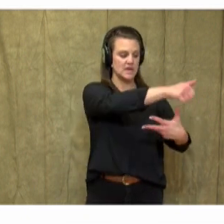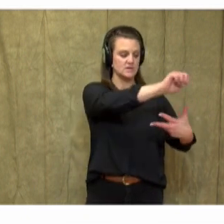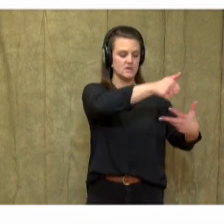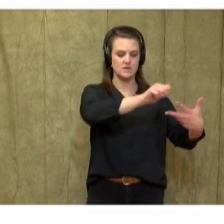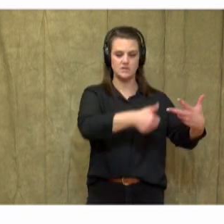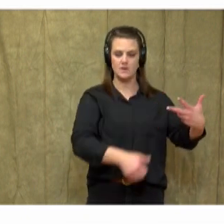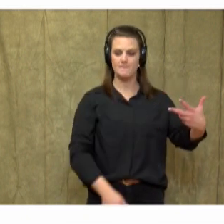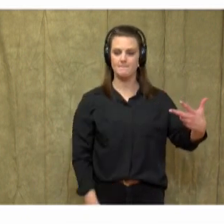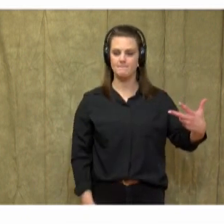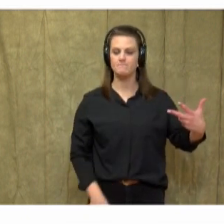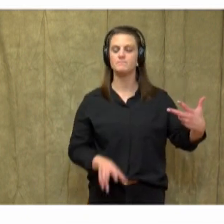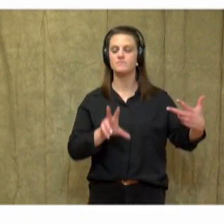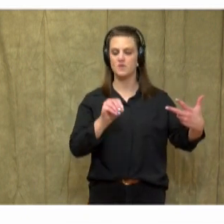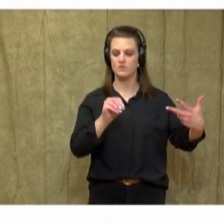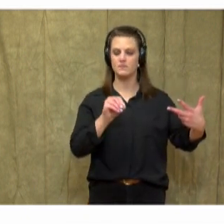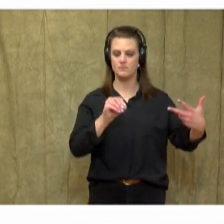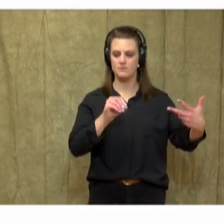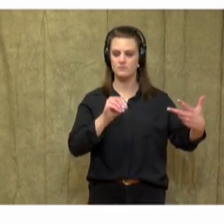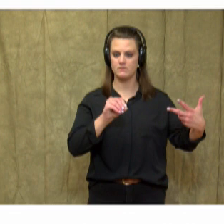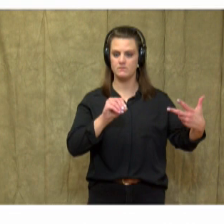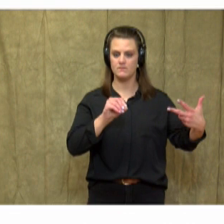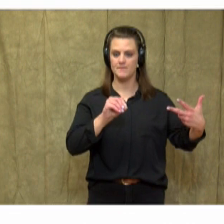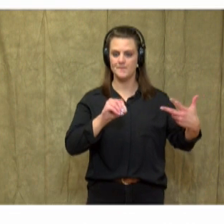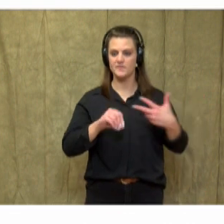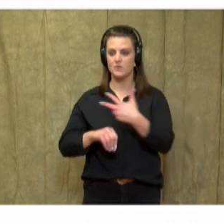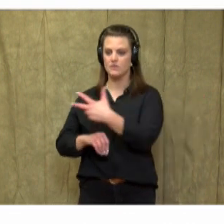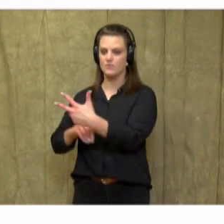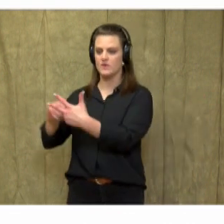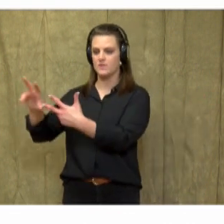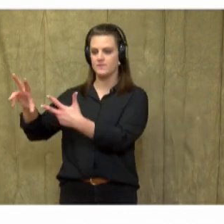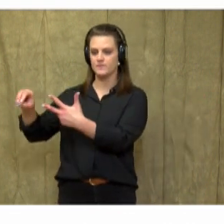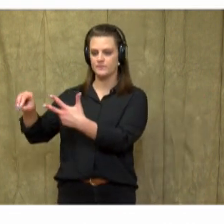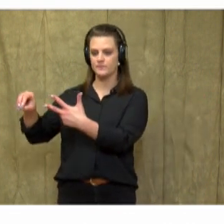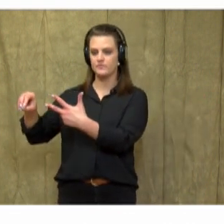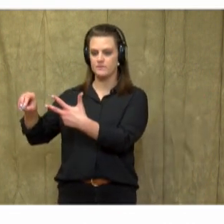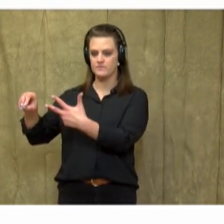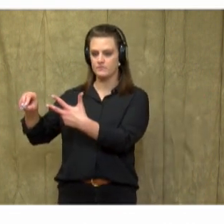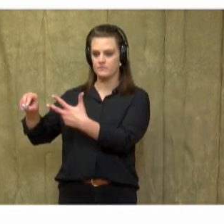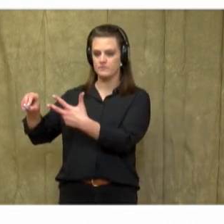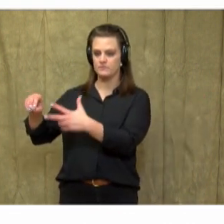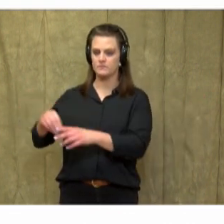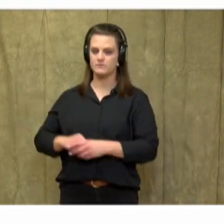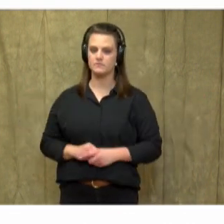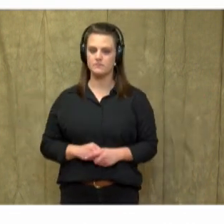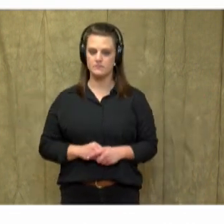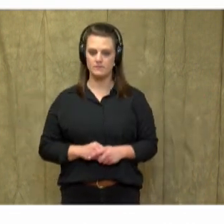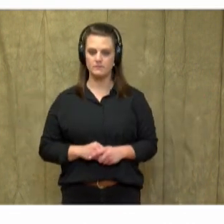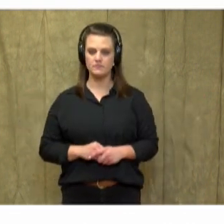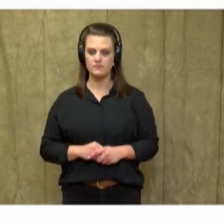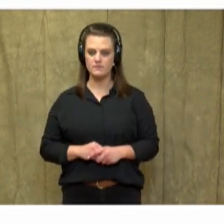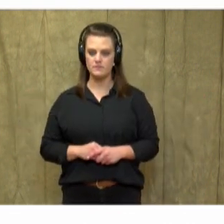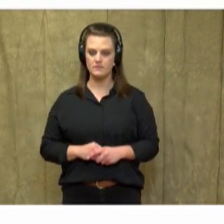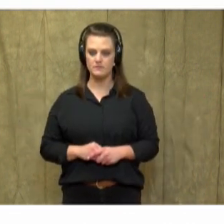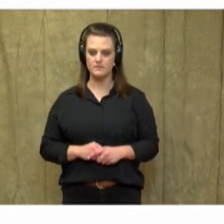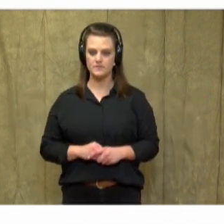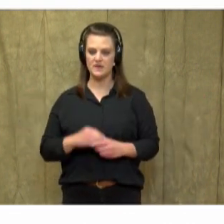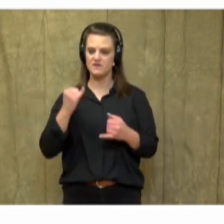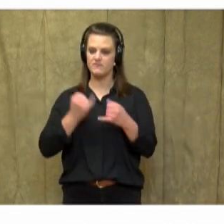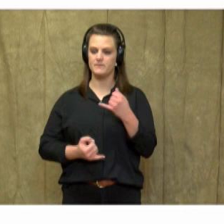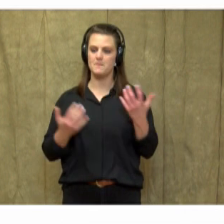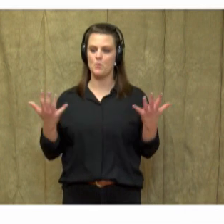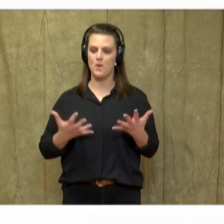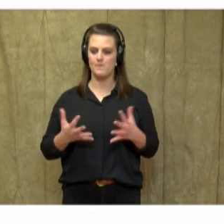would be 30. Over 3, up 30. And then our